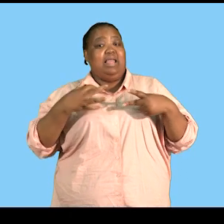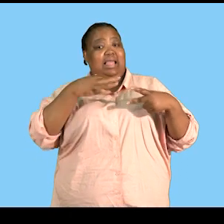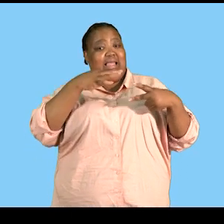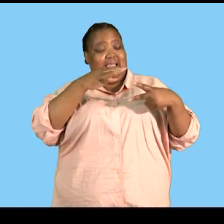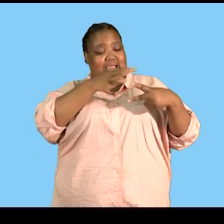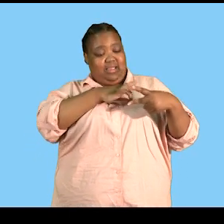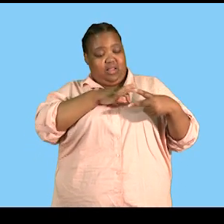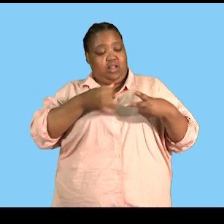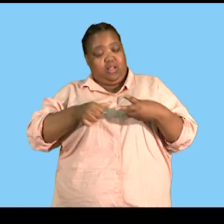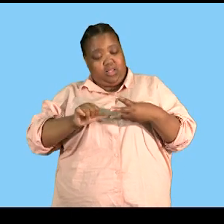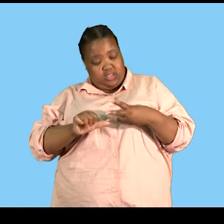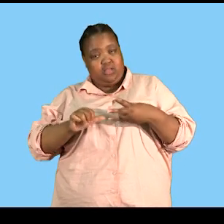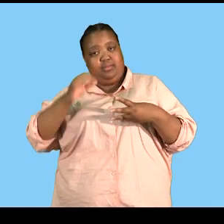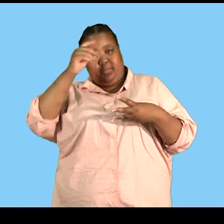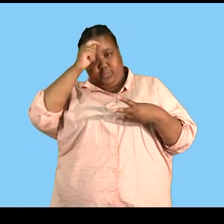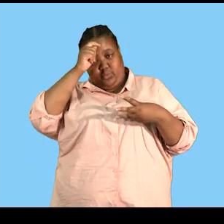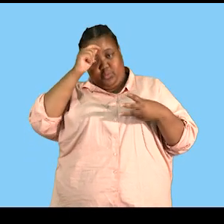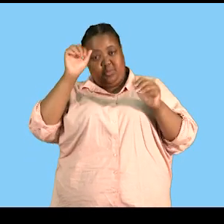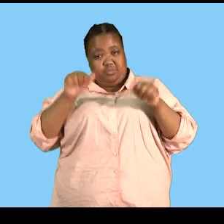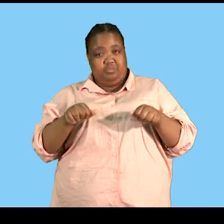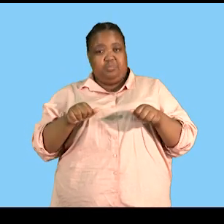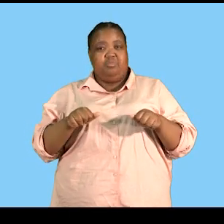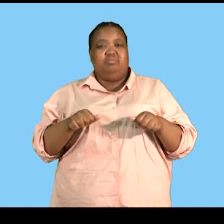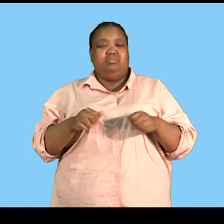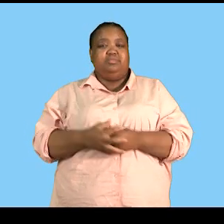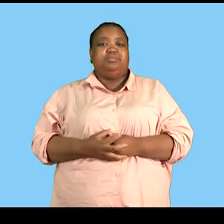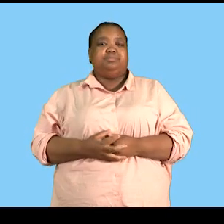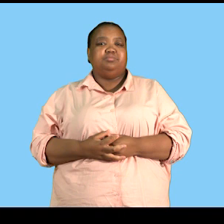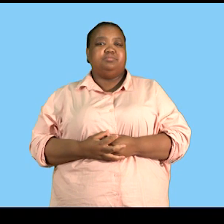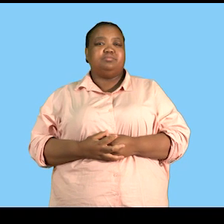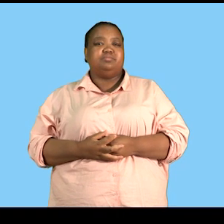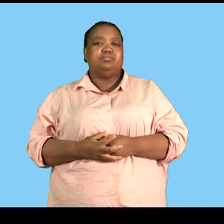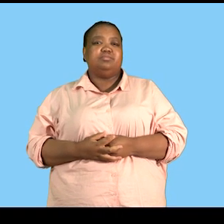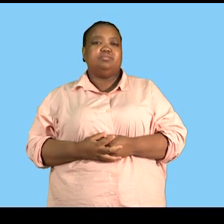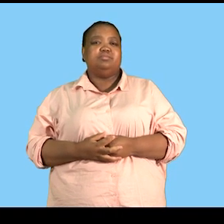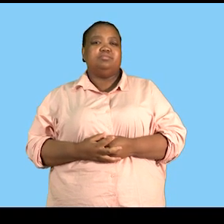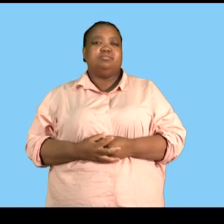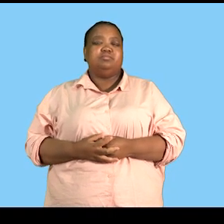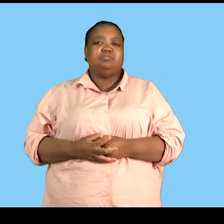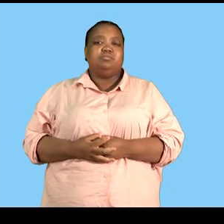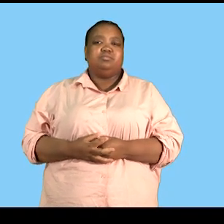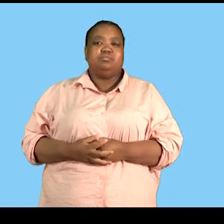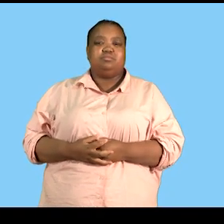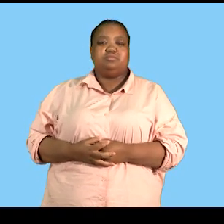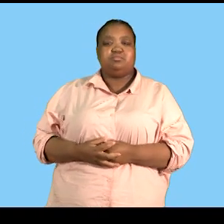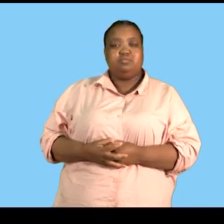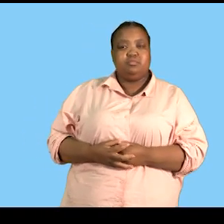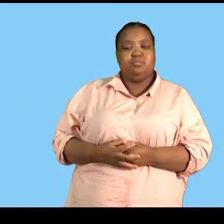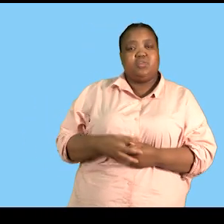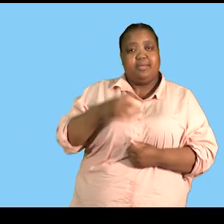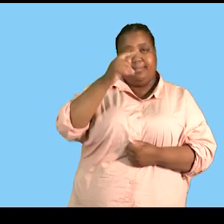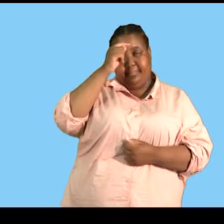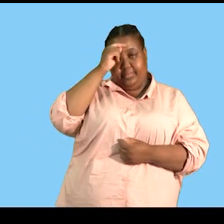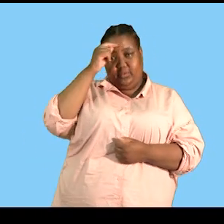then a girl, and then a boy. So it's not going to be that one. Look for the successful